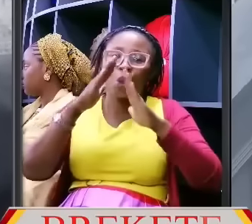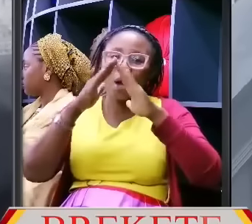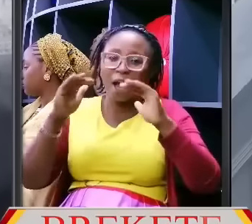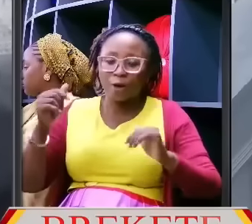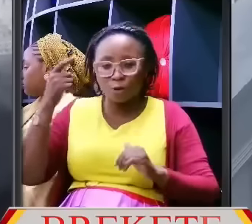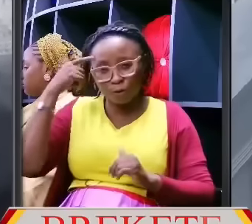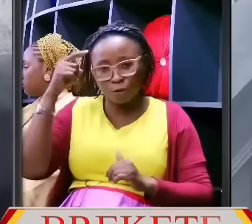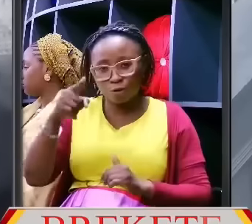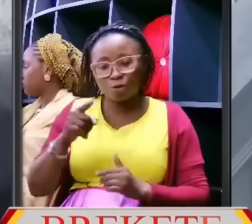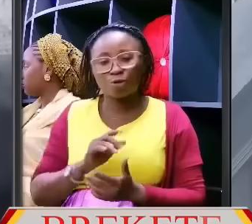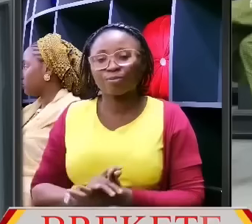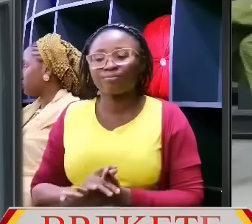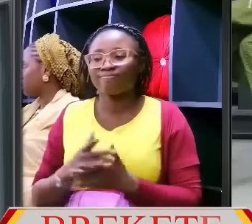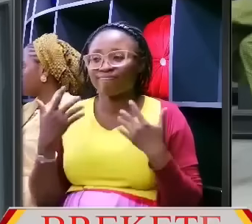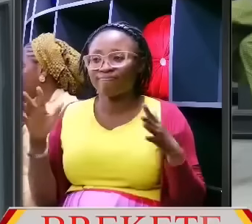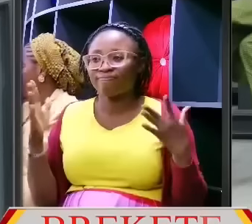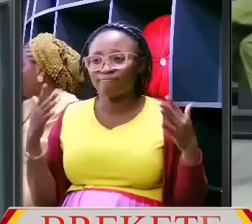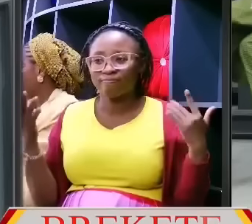for Una.